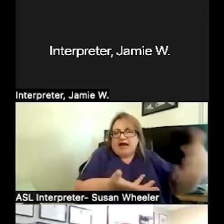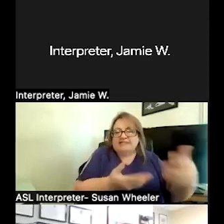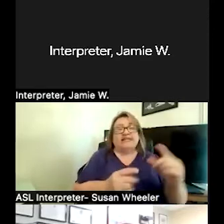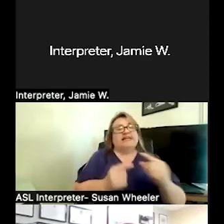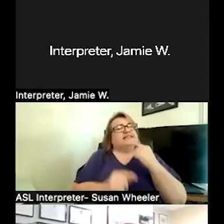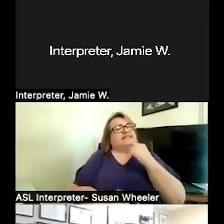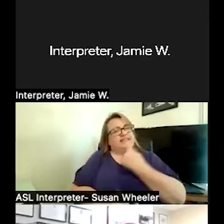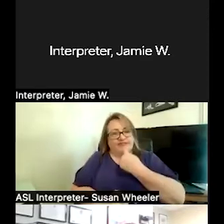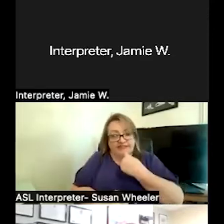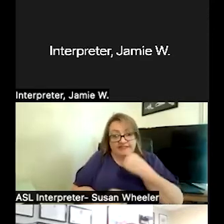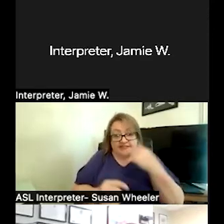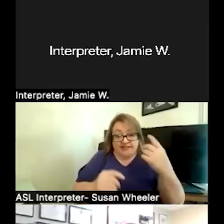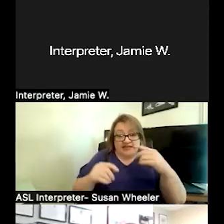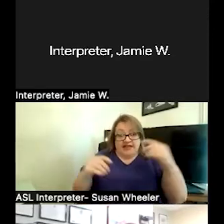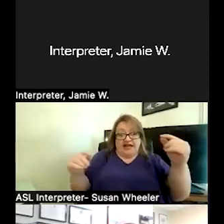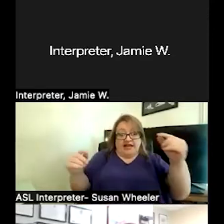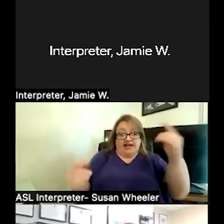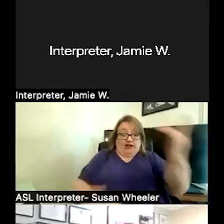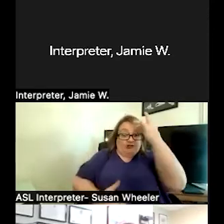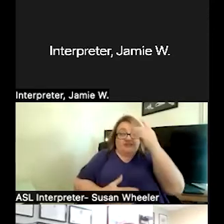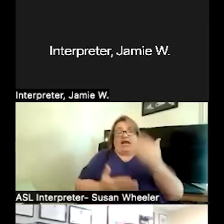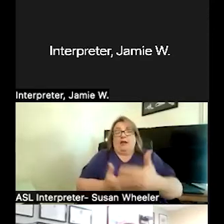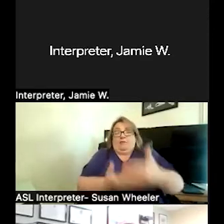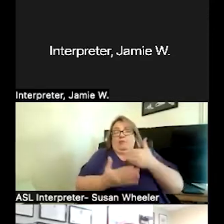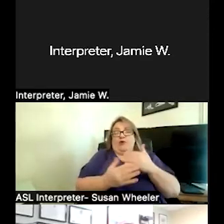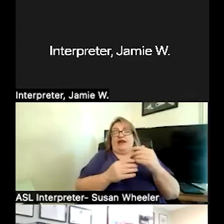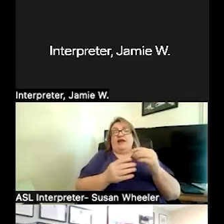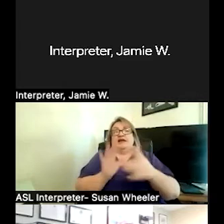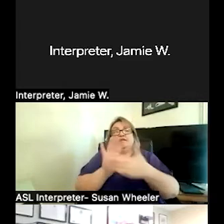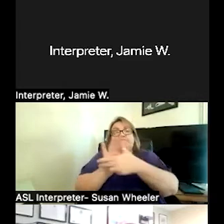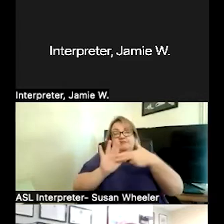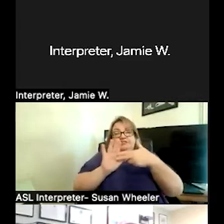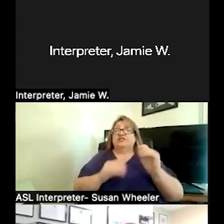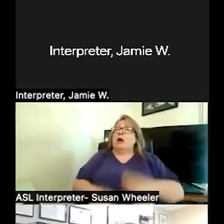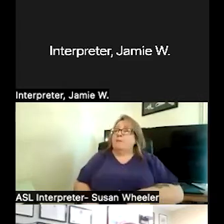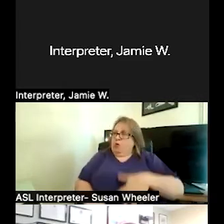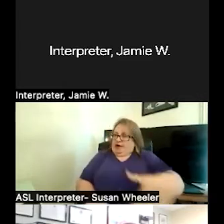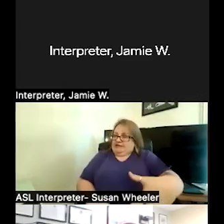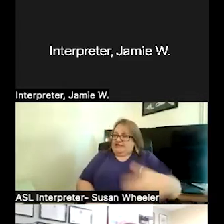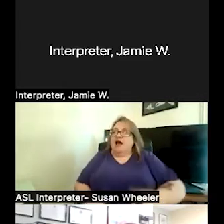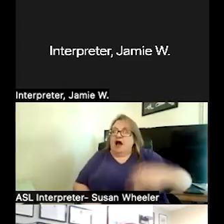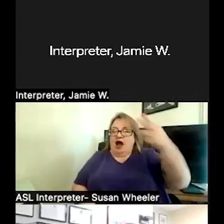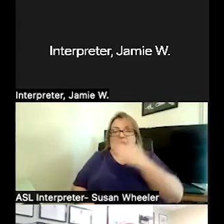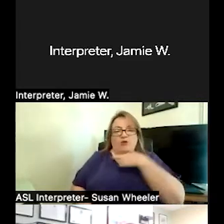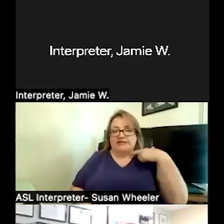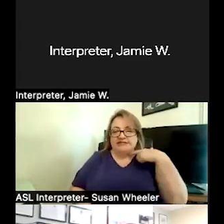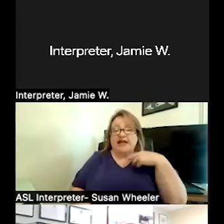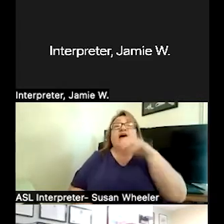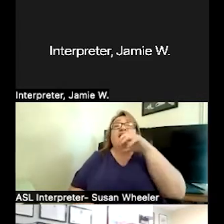or illness and predispositions, pregnancies, especially high risk, age-related requirements